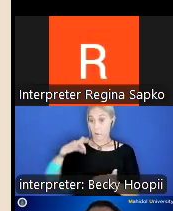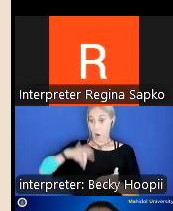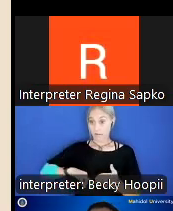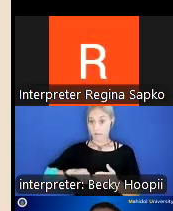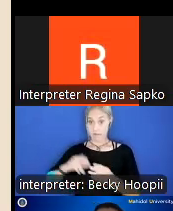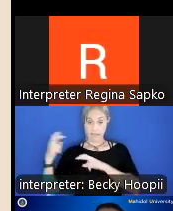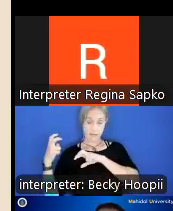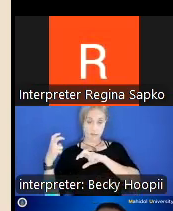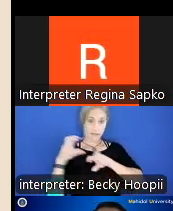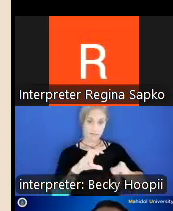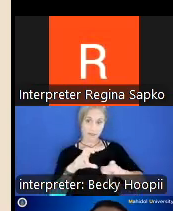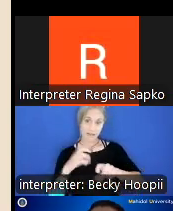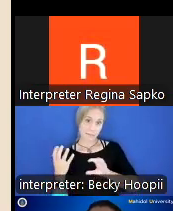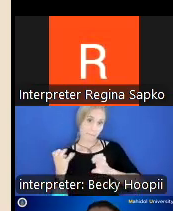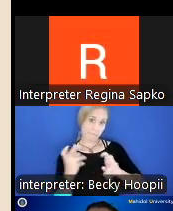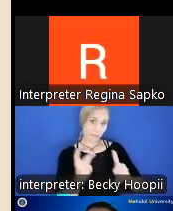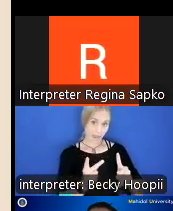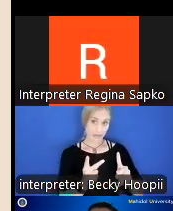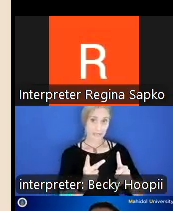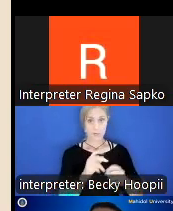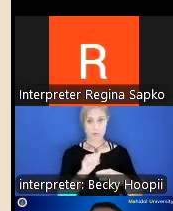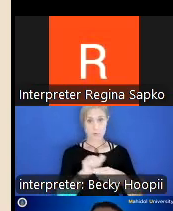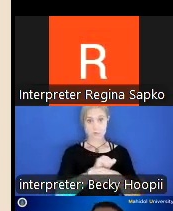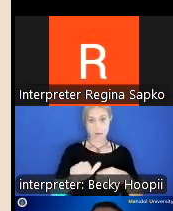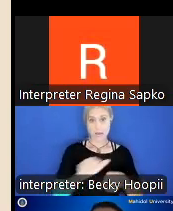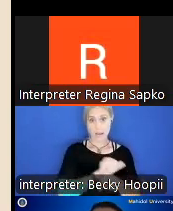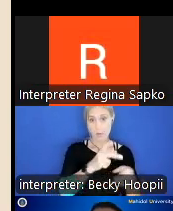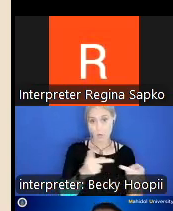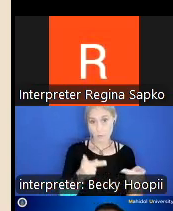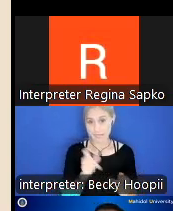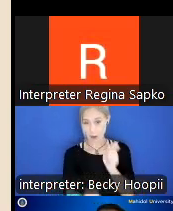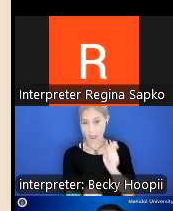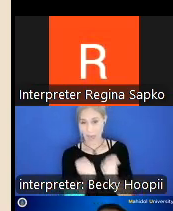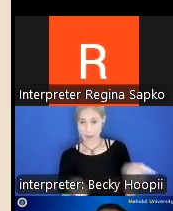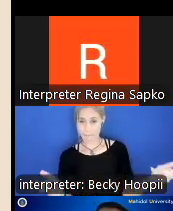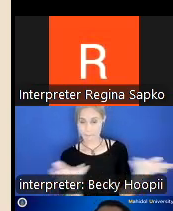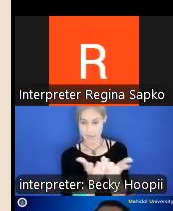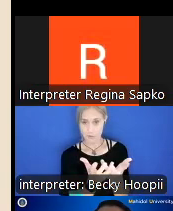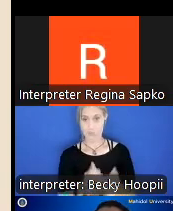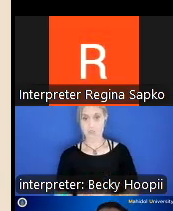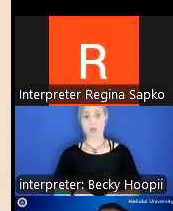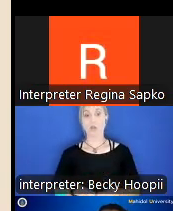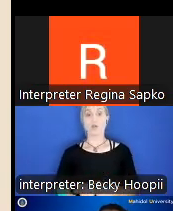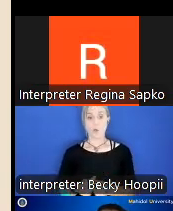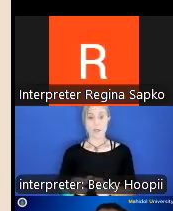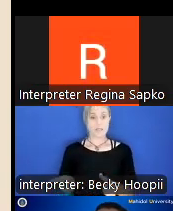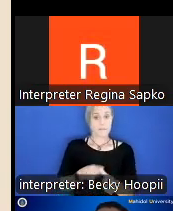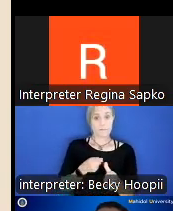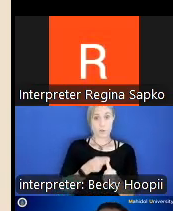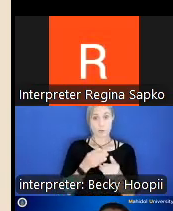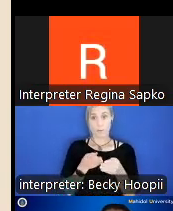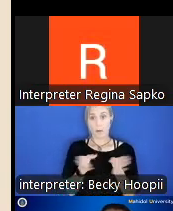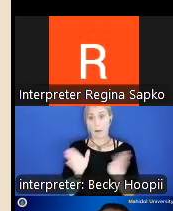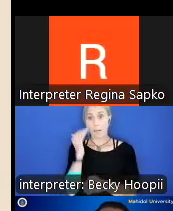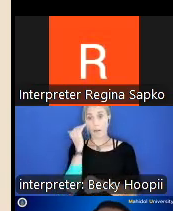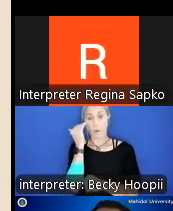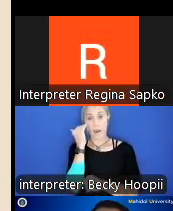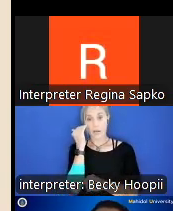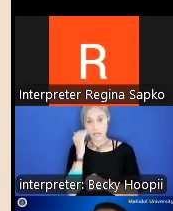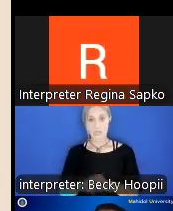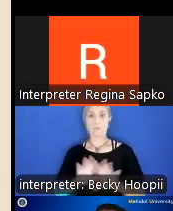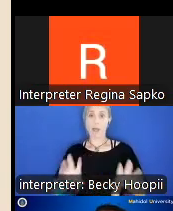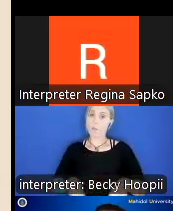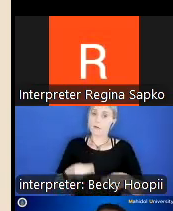workplace adaptation also. So this is foster public awareness while offering the meaningful work